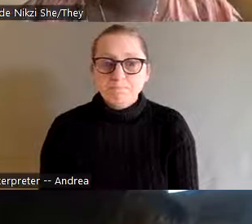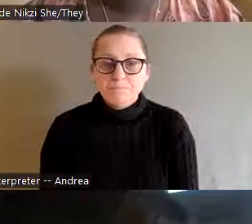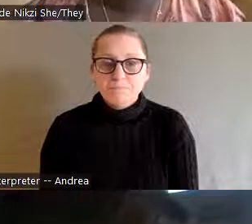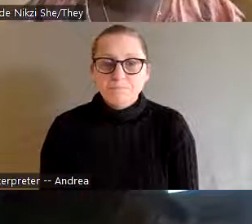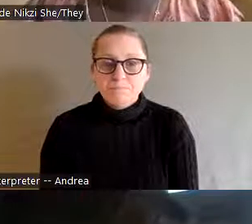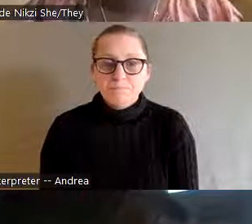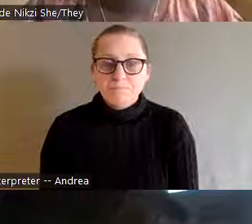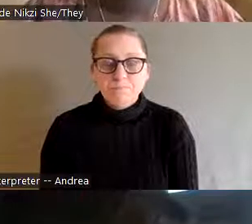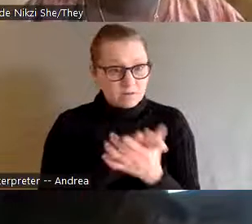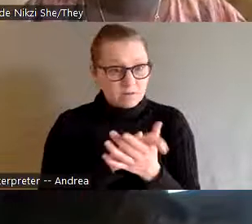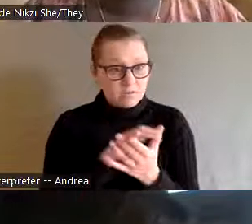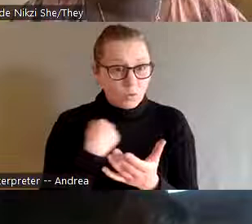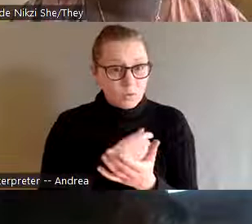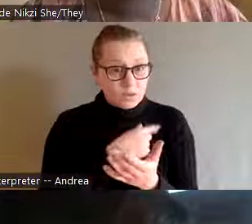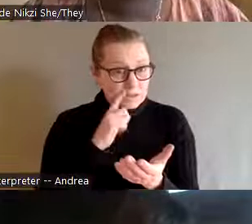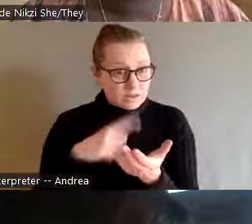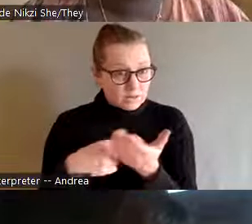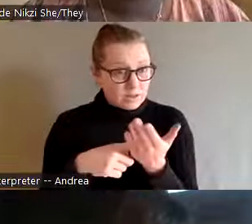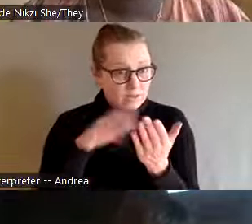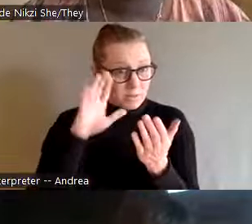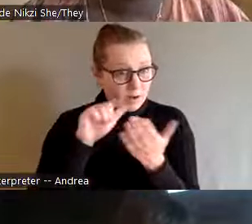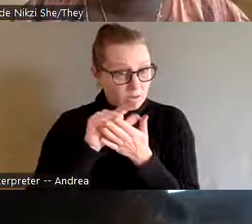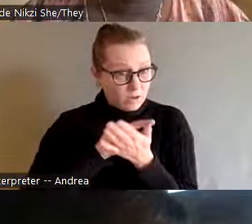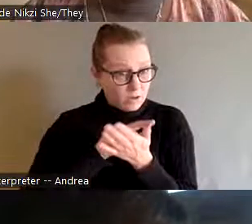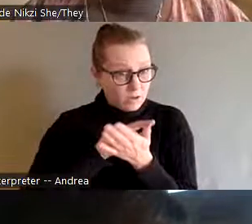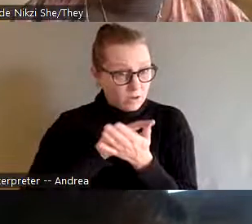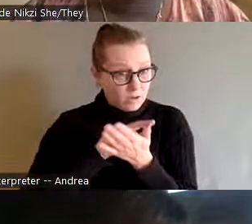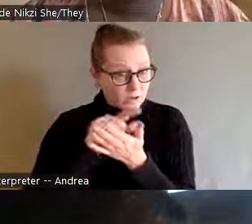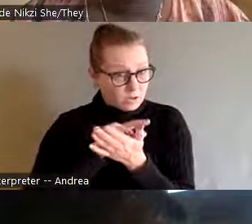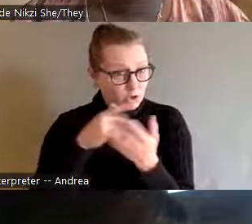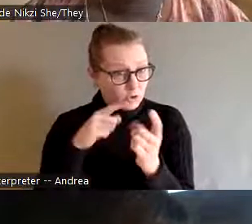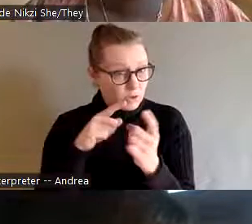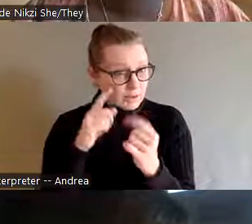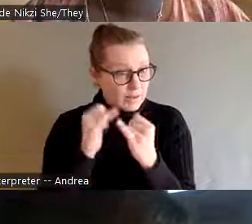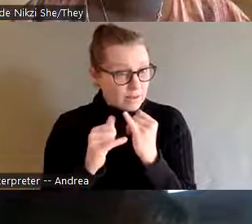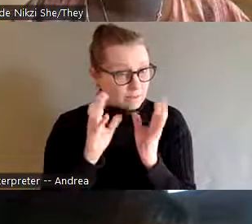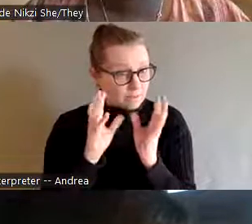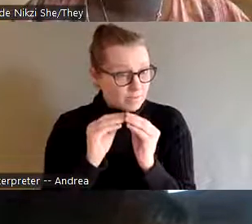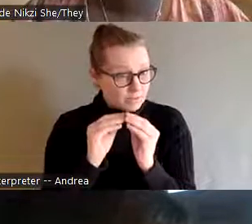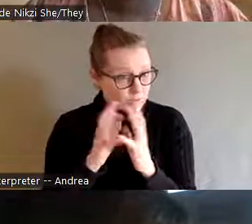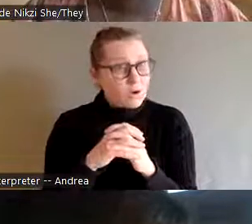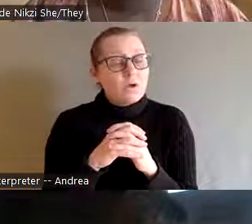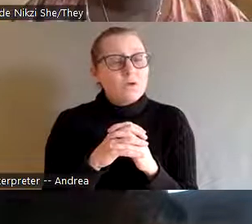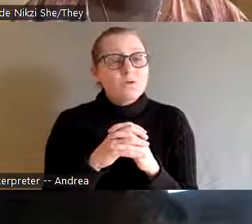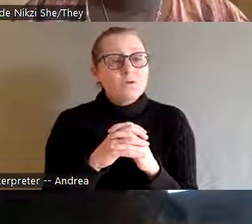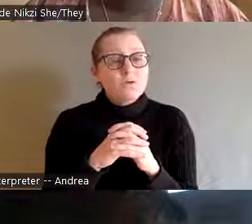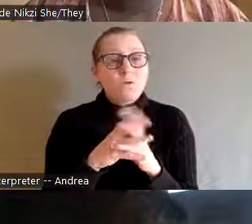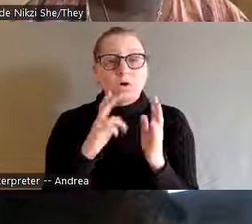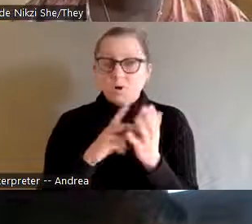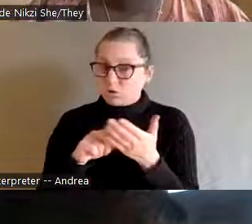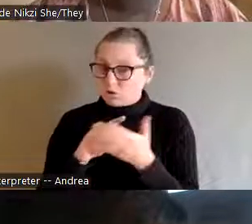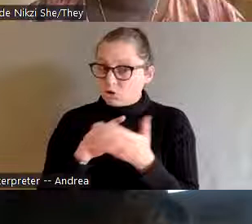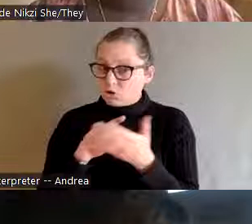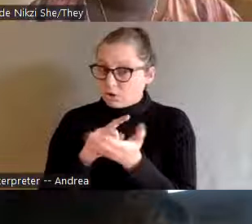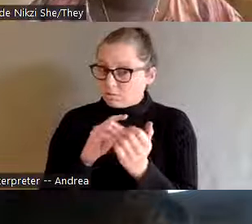I believe that we discussed the bylaws our last meeting. So I just want to double check to